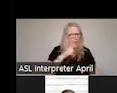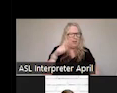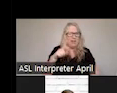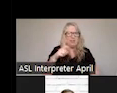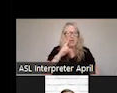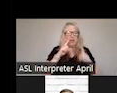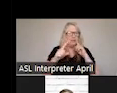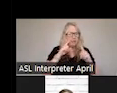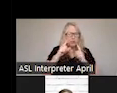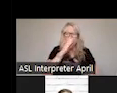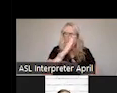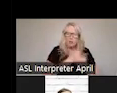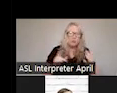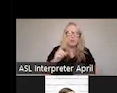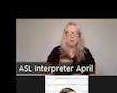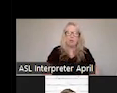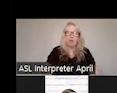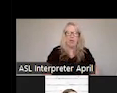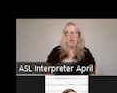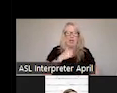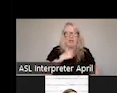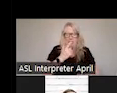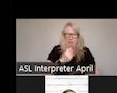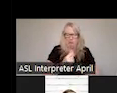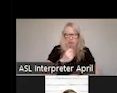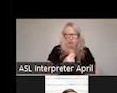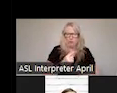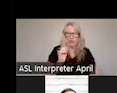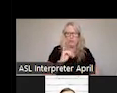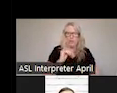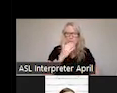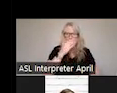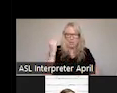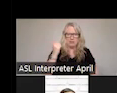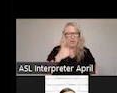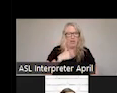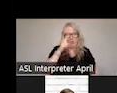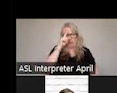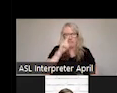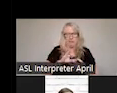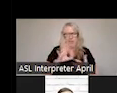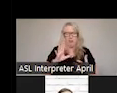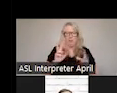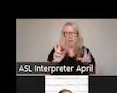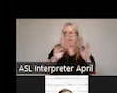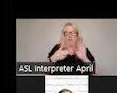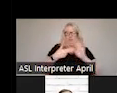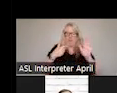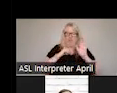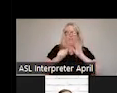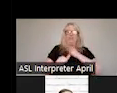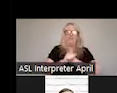to somebody. And I was treated like, because I had psychosis, I was treated like dangerous.